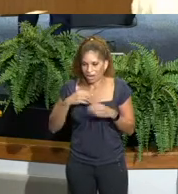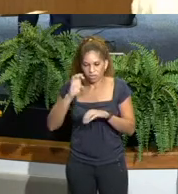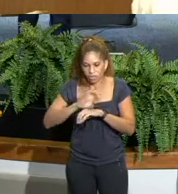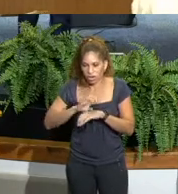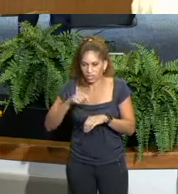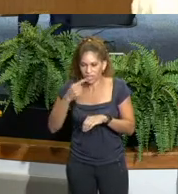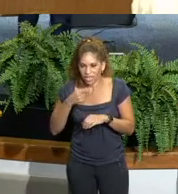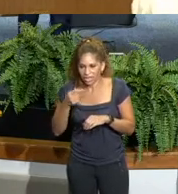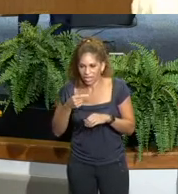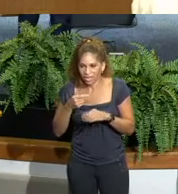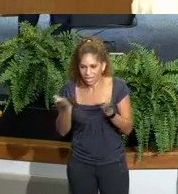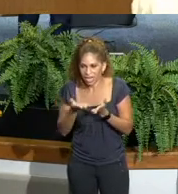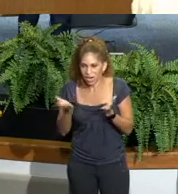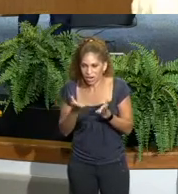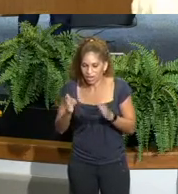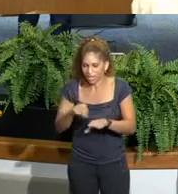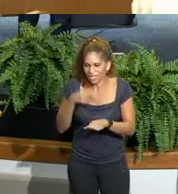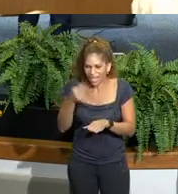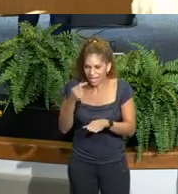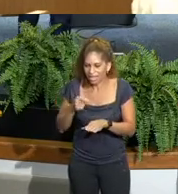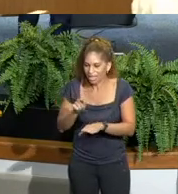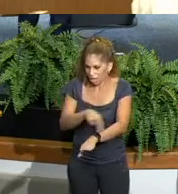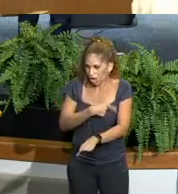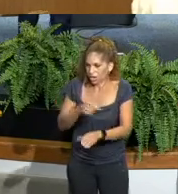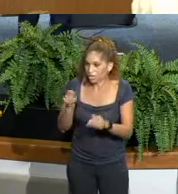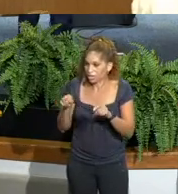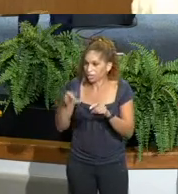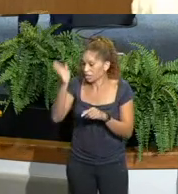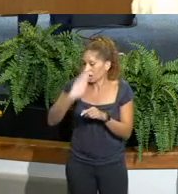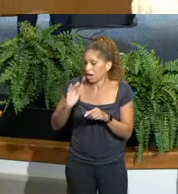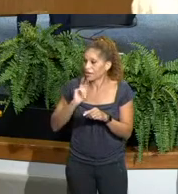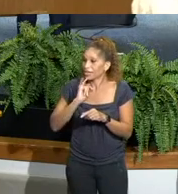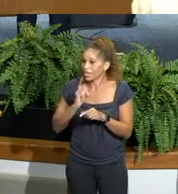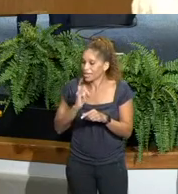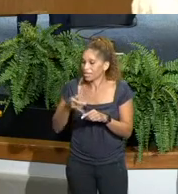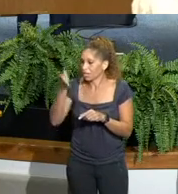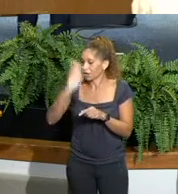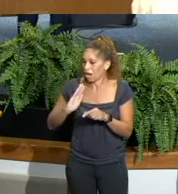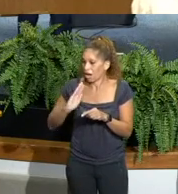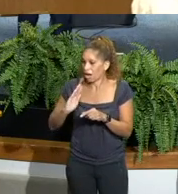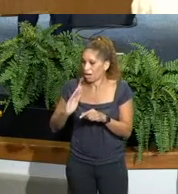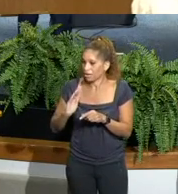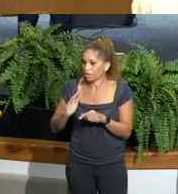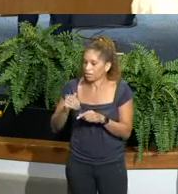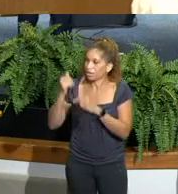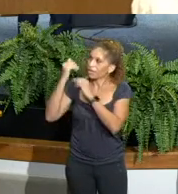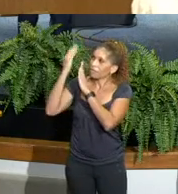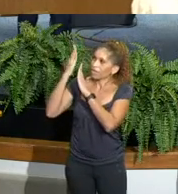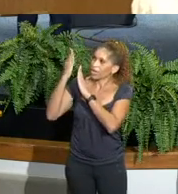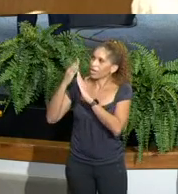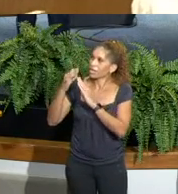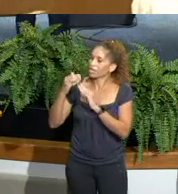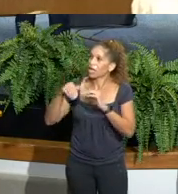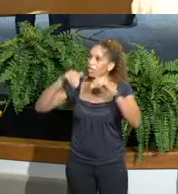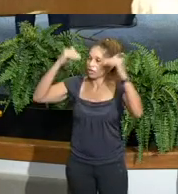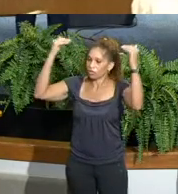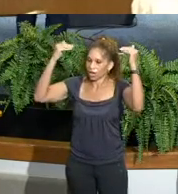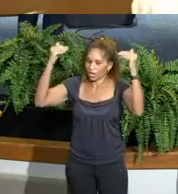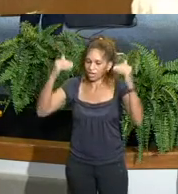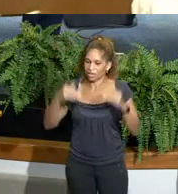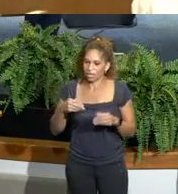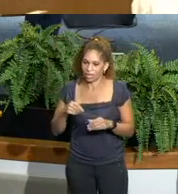say, as long as God is God, face the giants. As long as God is